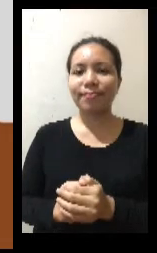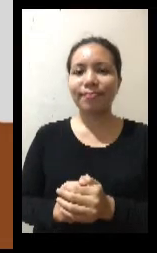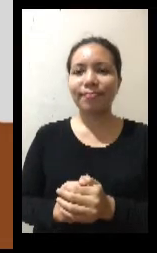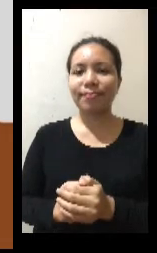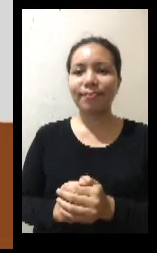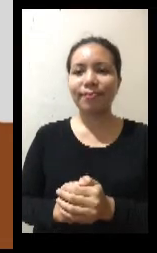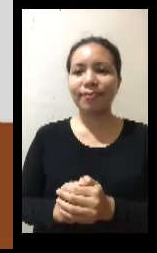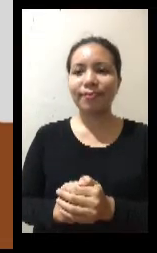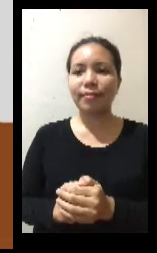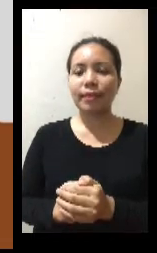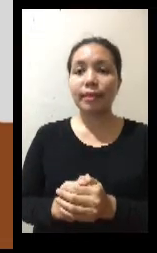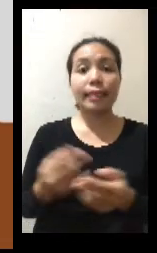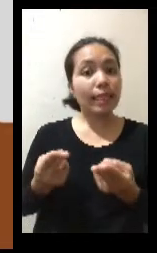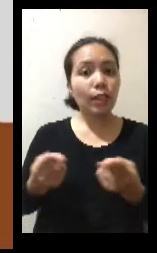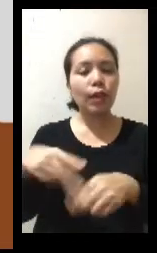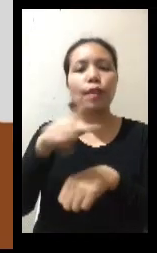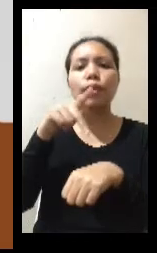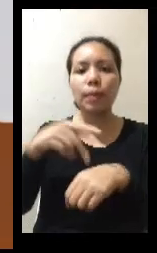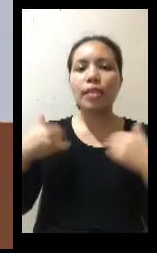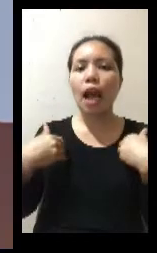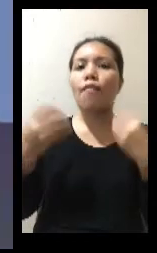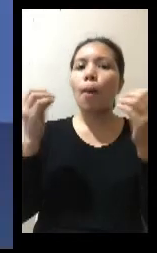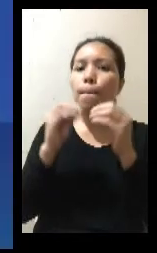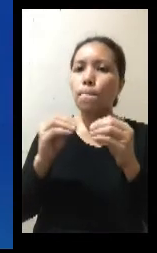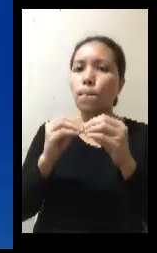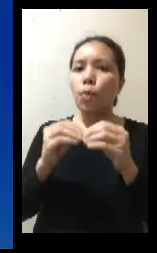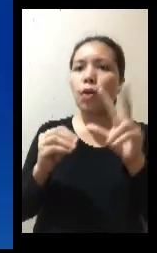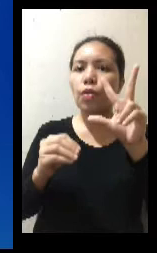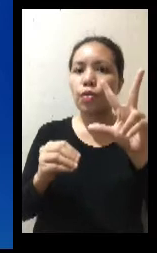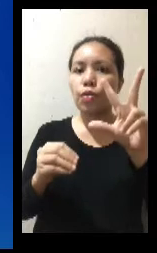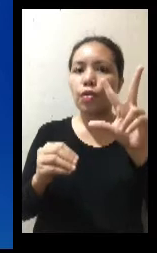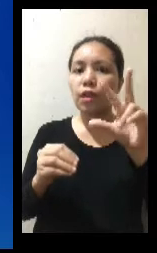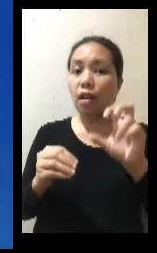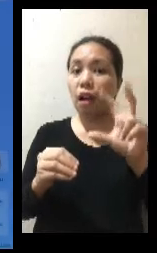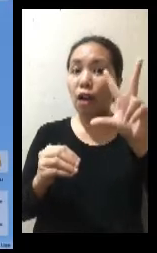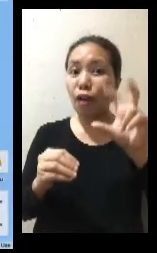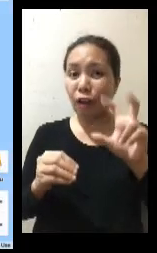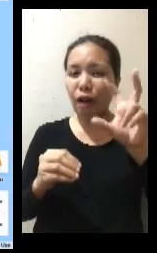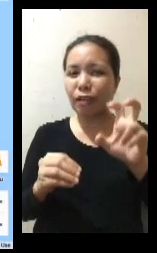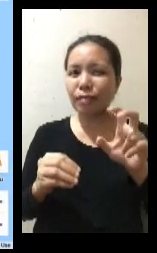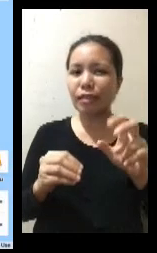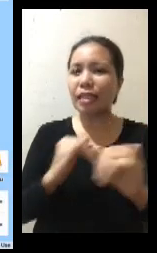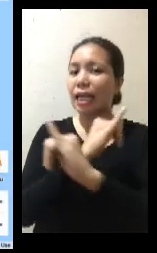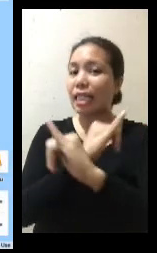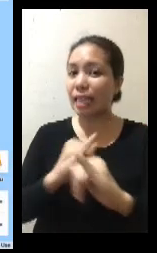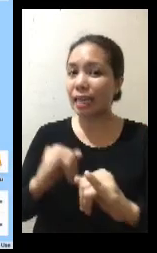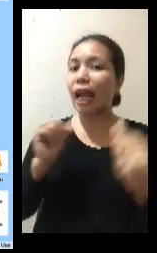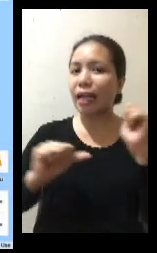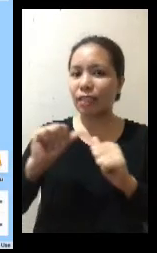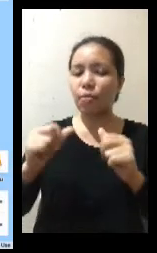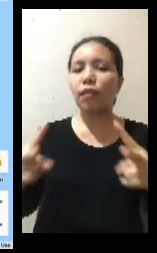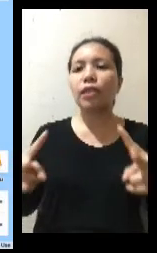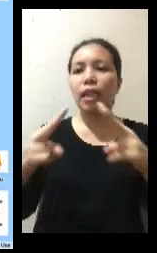within the last 10,000 years. In the Philippines, We have more than 300